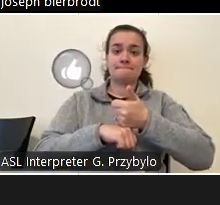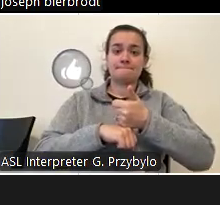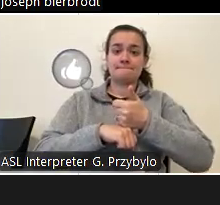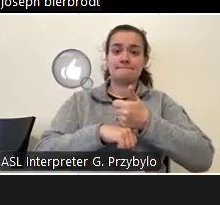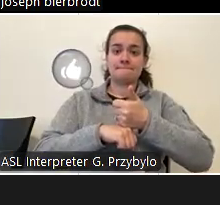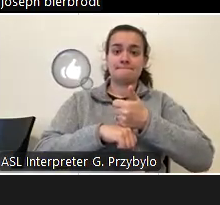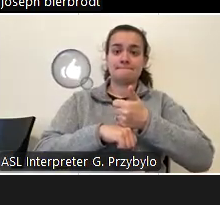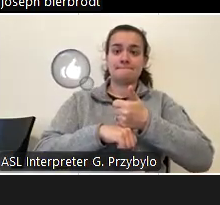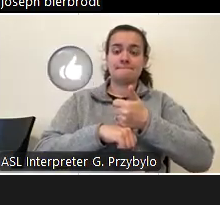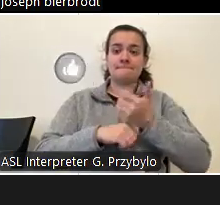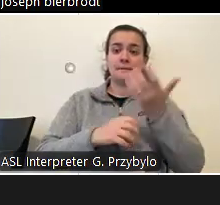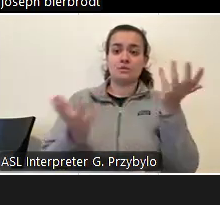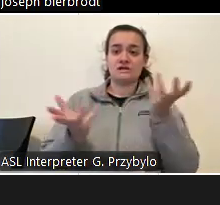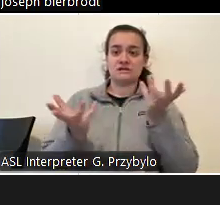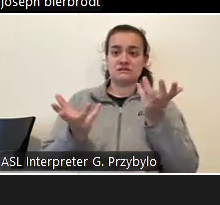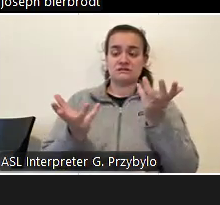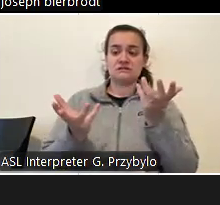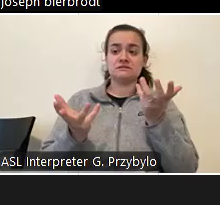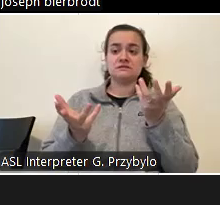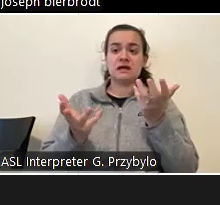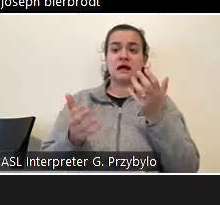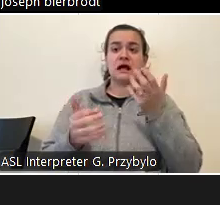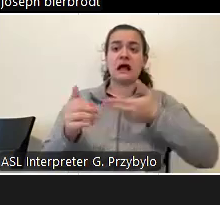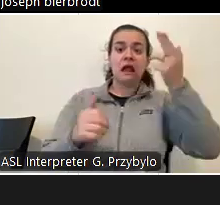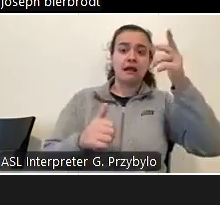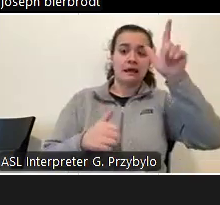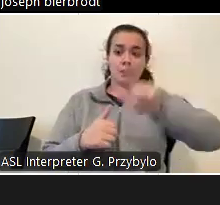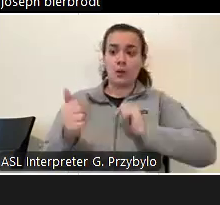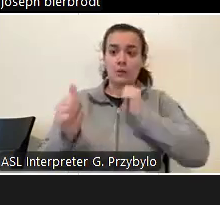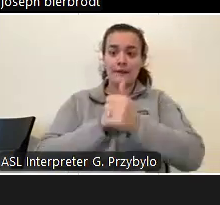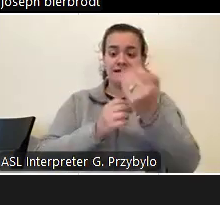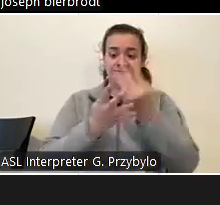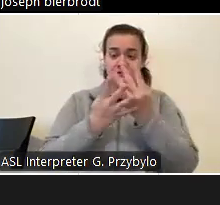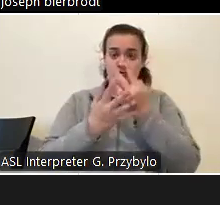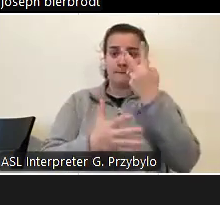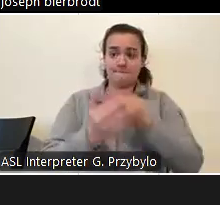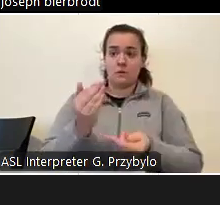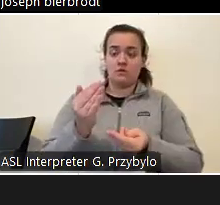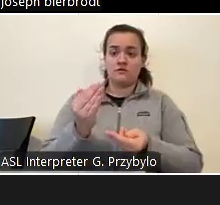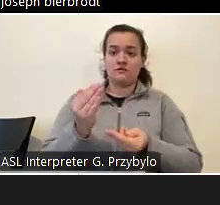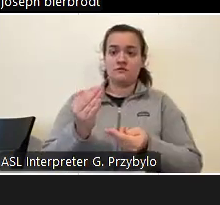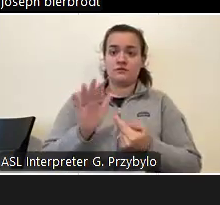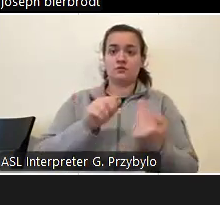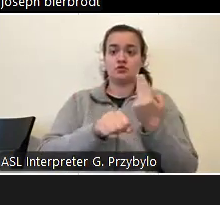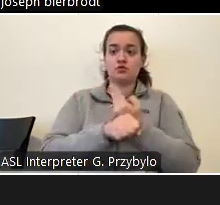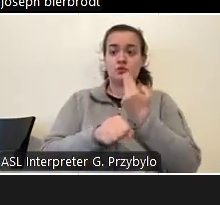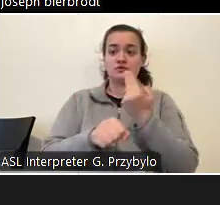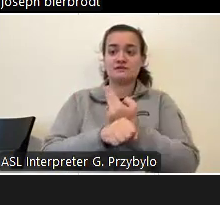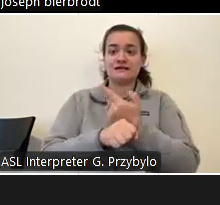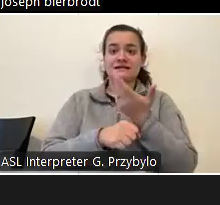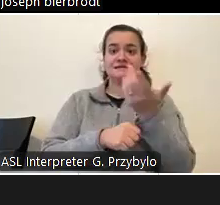was a high pass and a low pass filter using similar